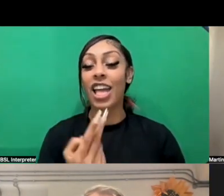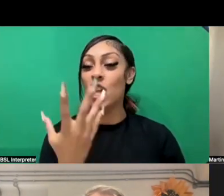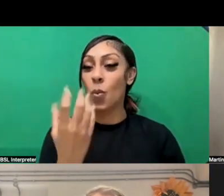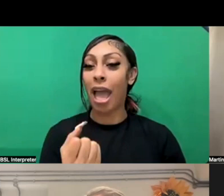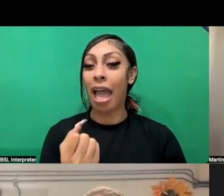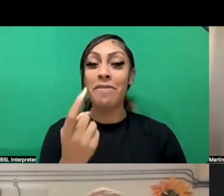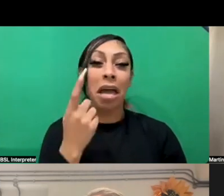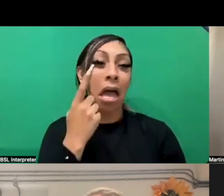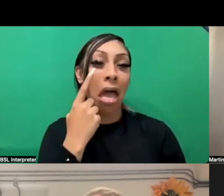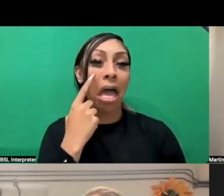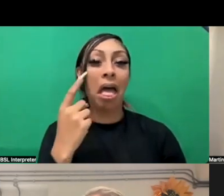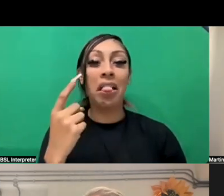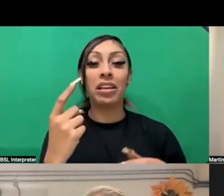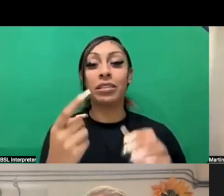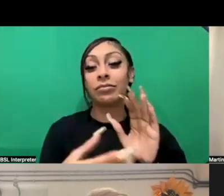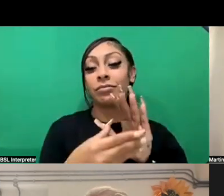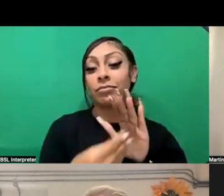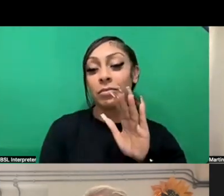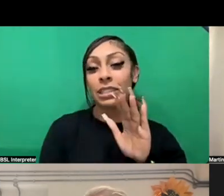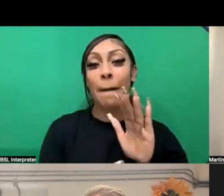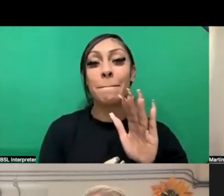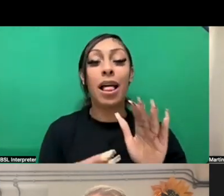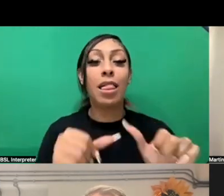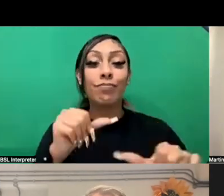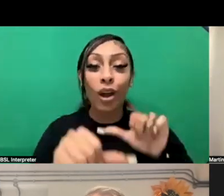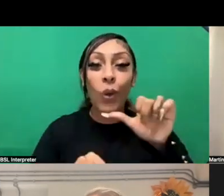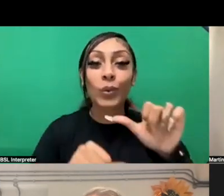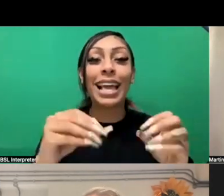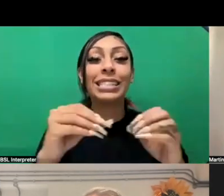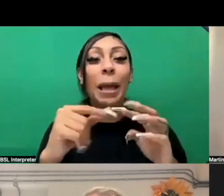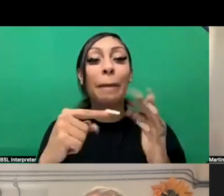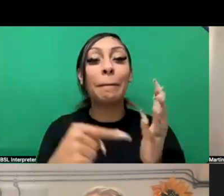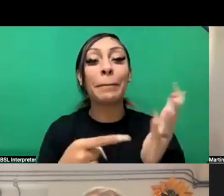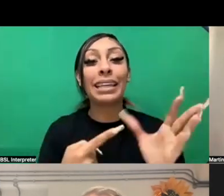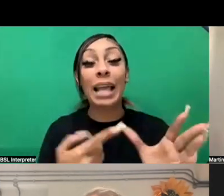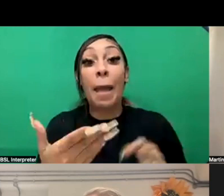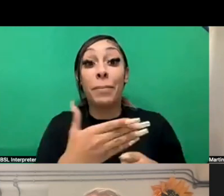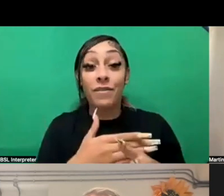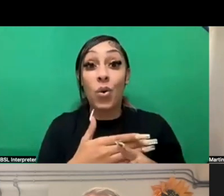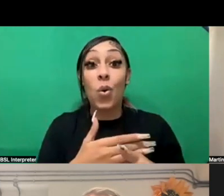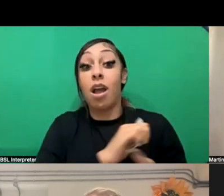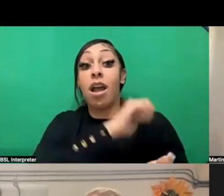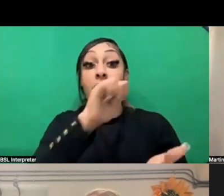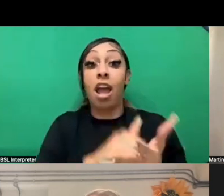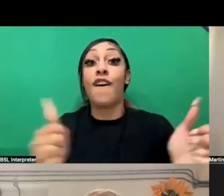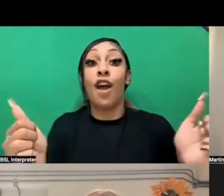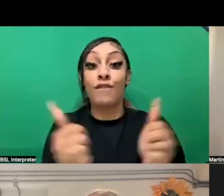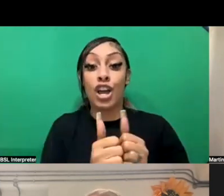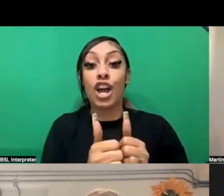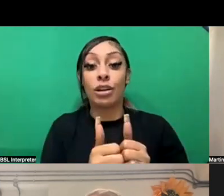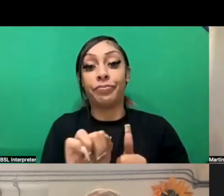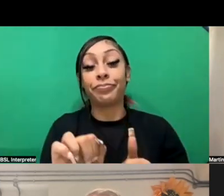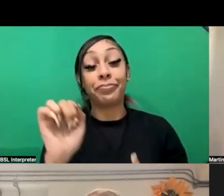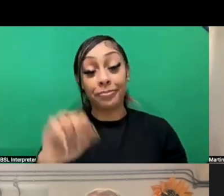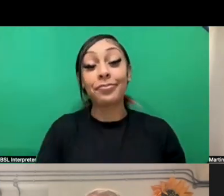testing process where you involve potential users? Maybe you could talk I do. I have musicians